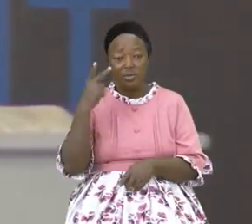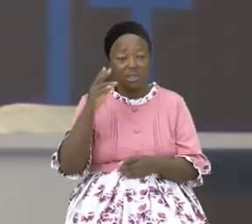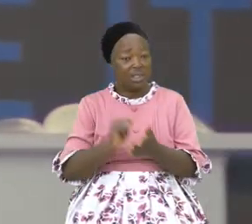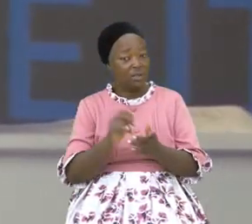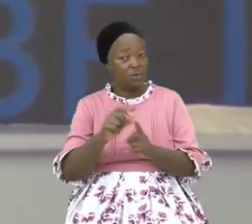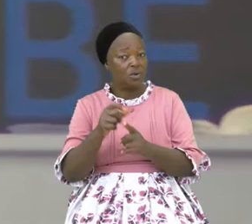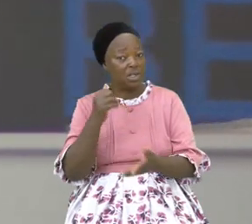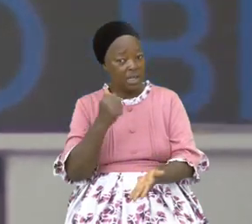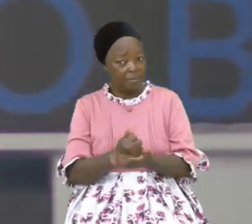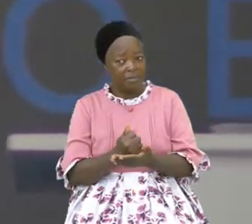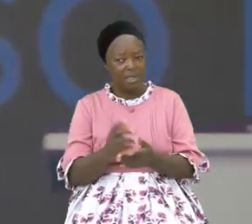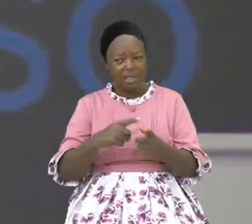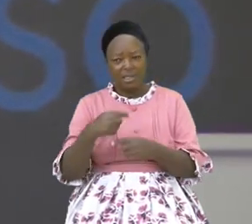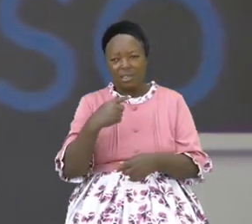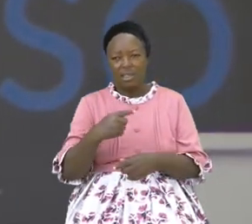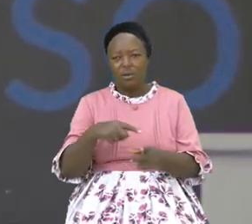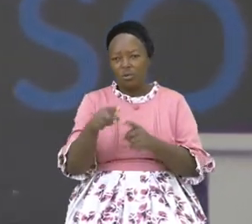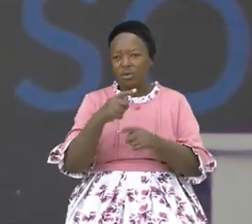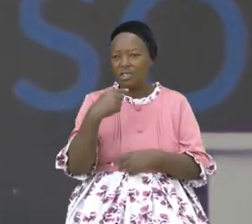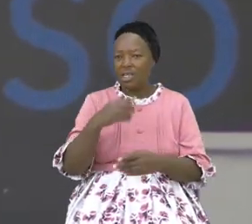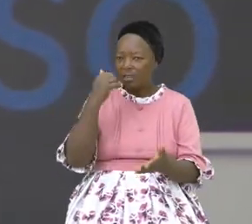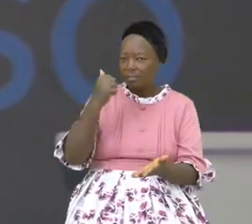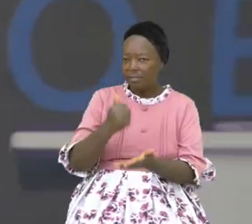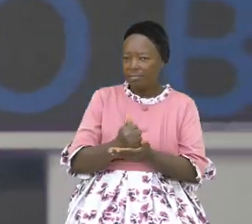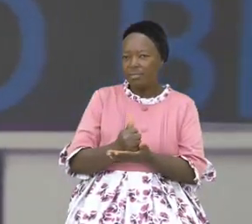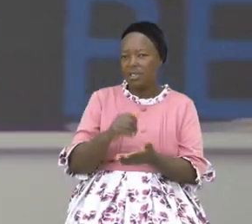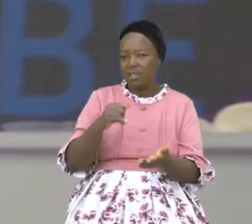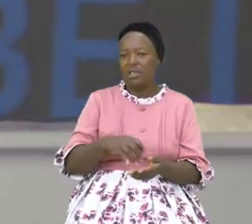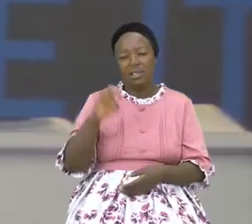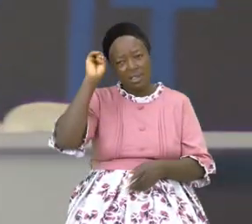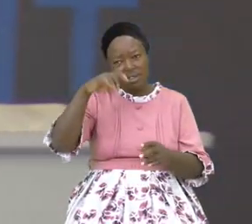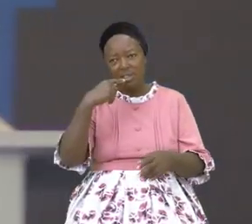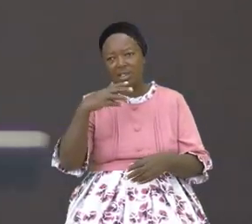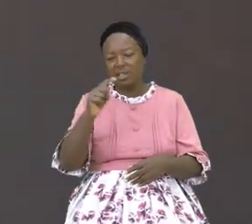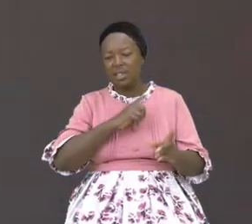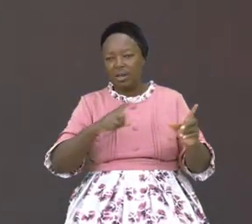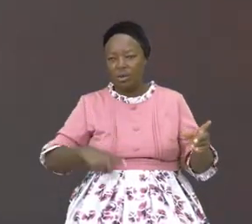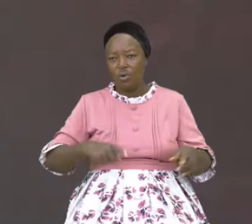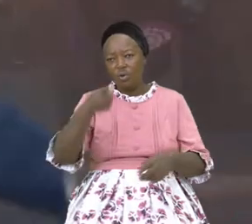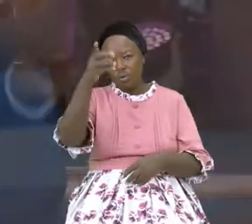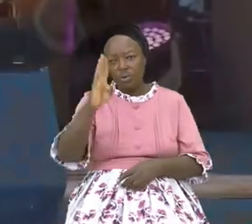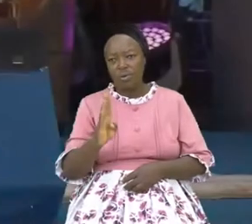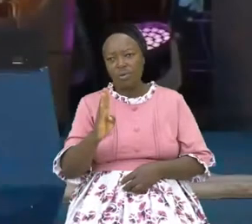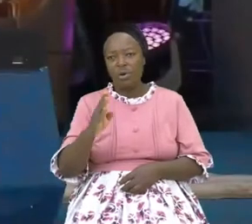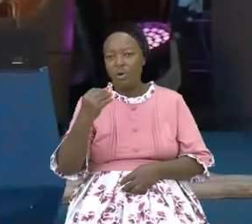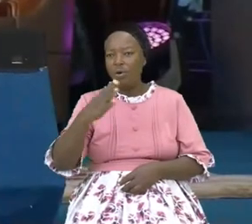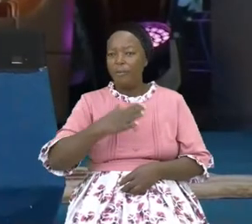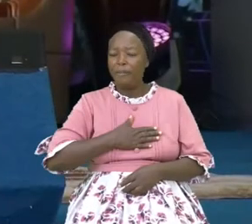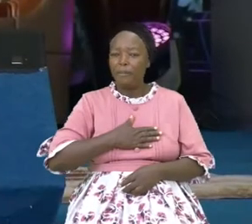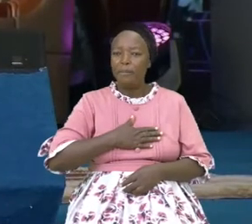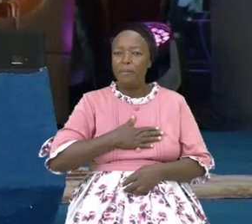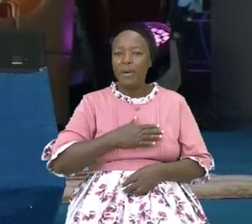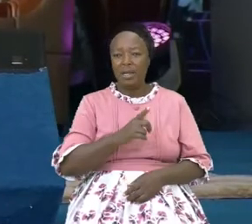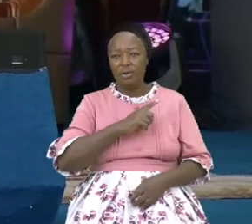it says, when you say amen, it says, the Lord God of my Lord,